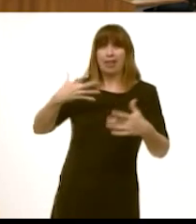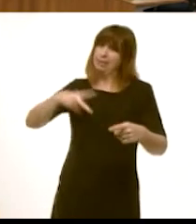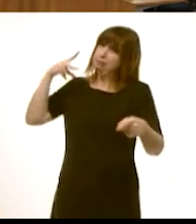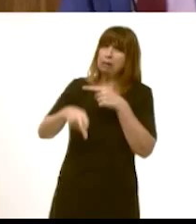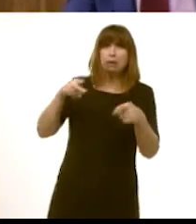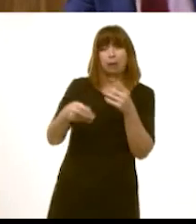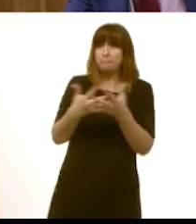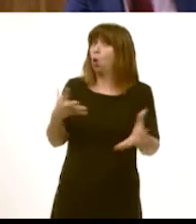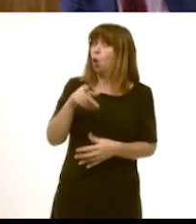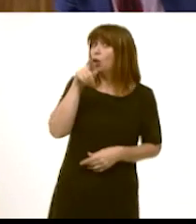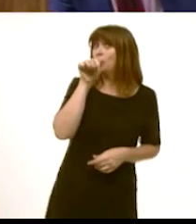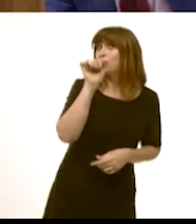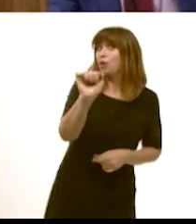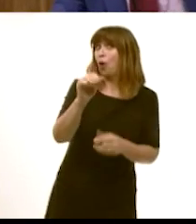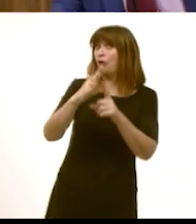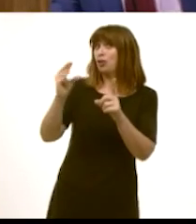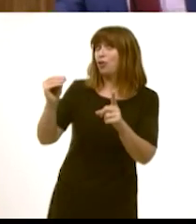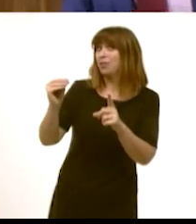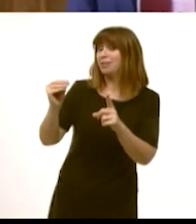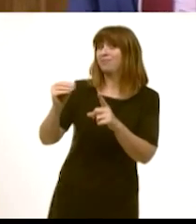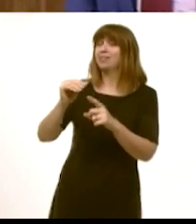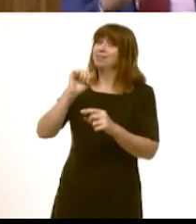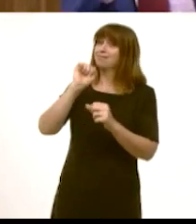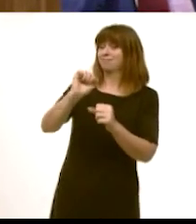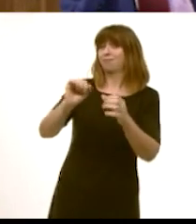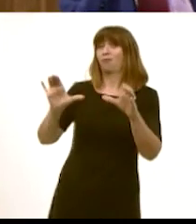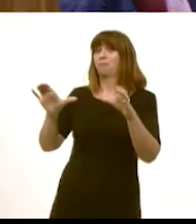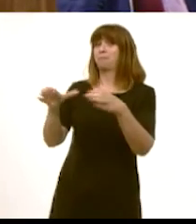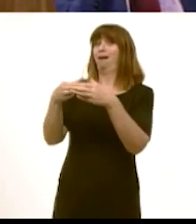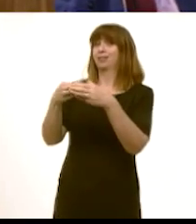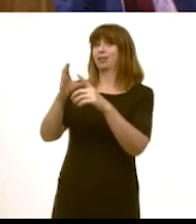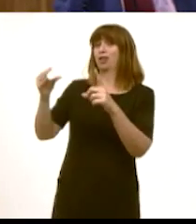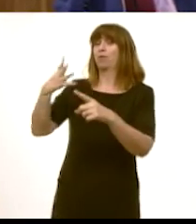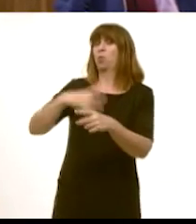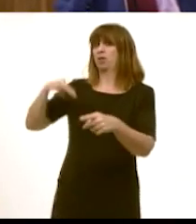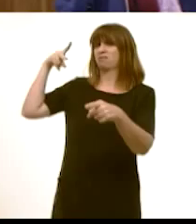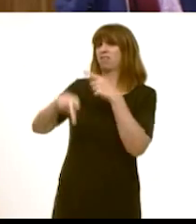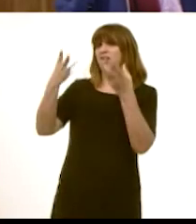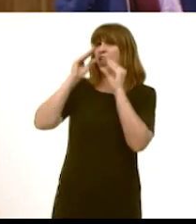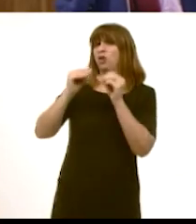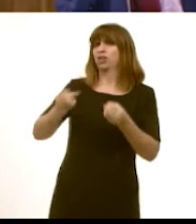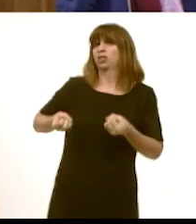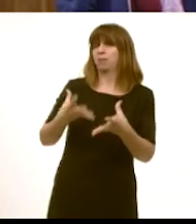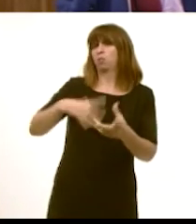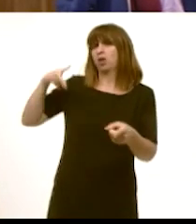own figures produced by him and his party show that he wants to cut education spending by